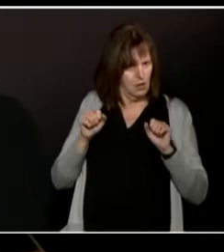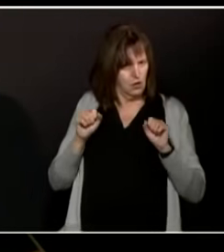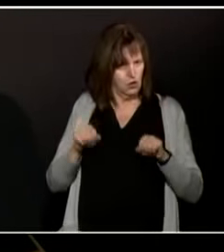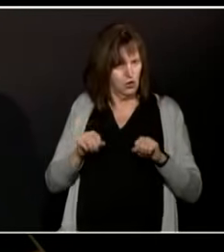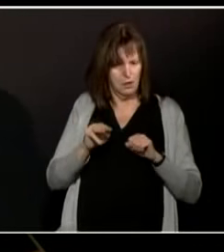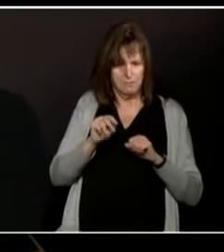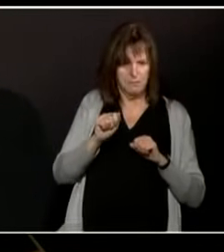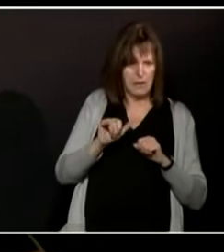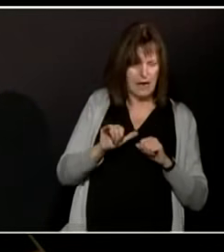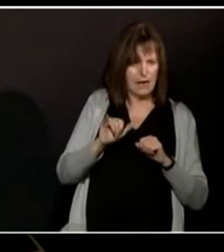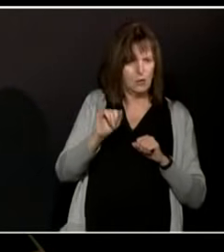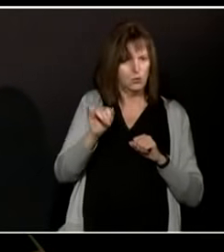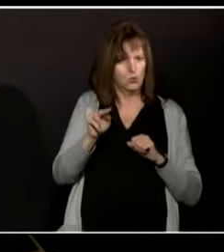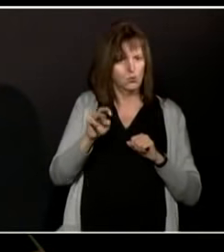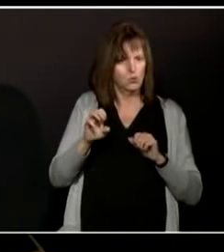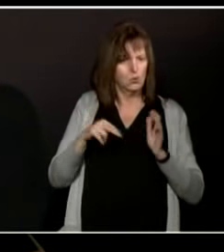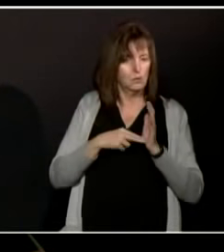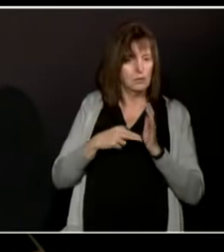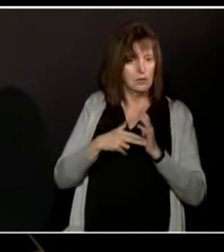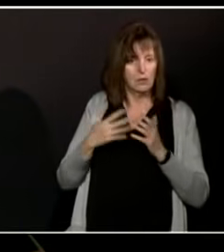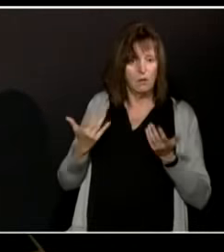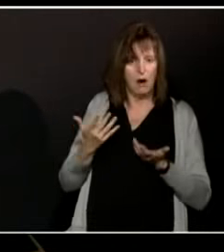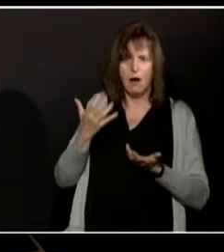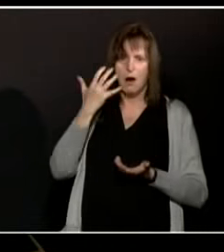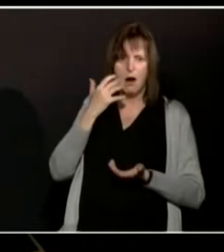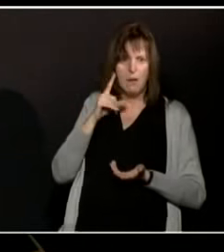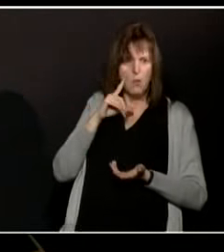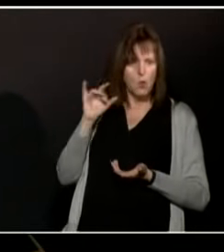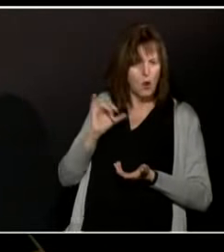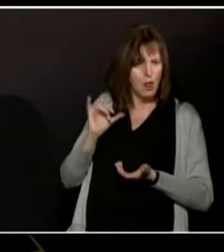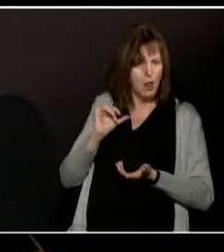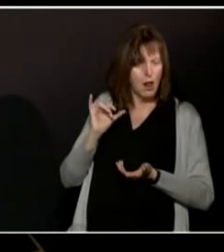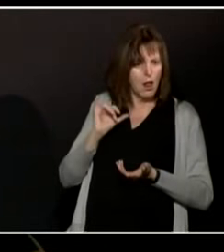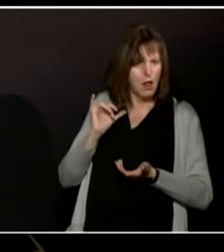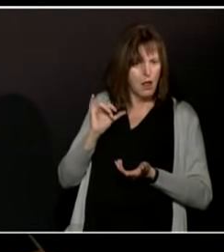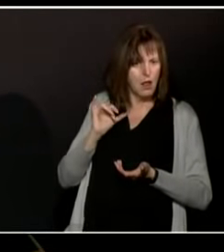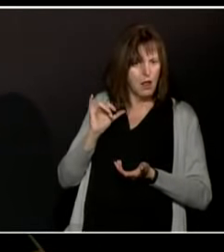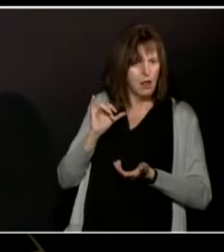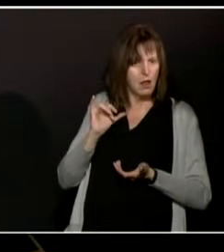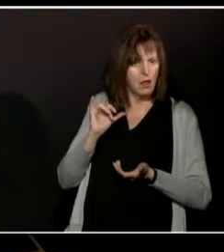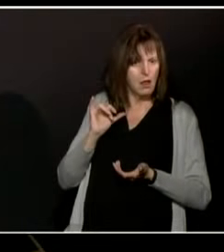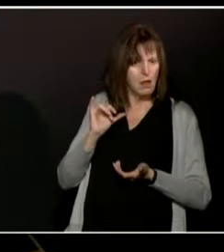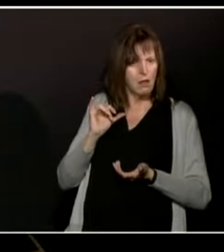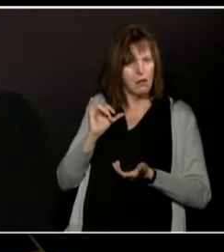hospital situation look like? At what point does the triage framework truly kick in?